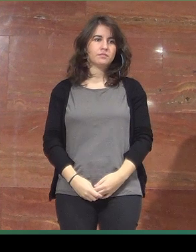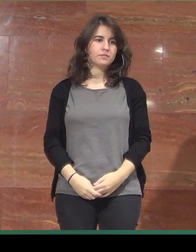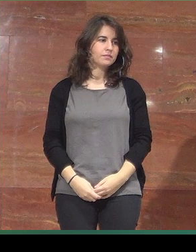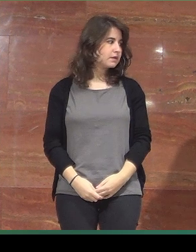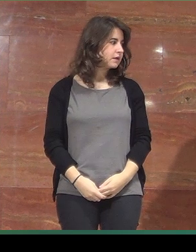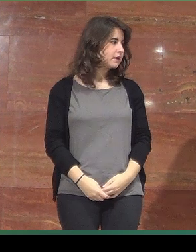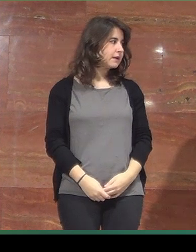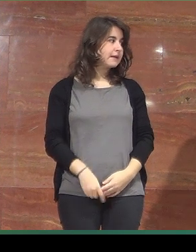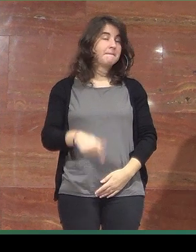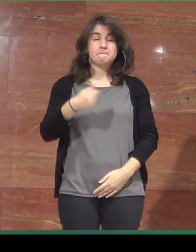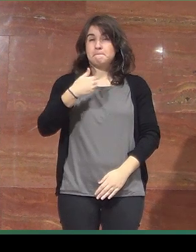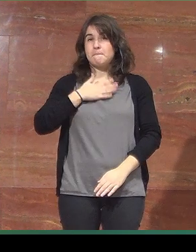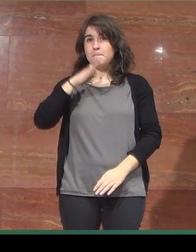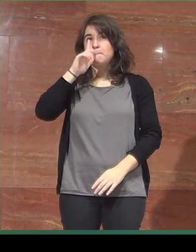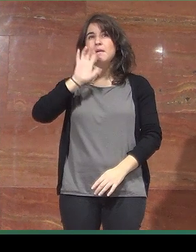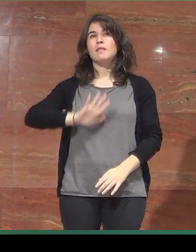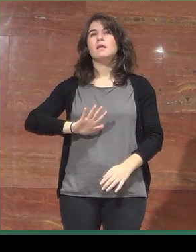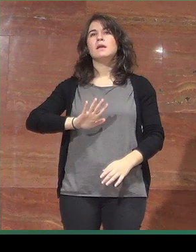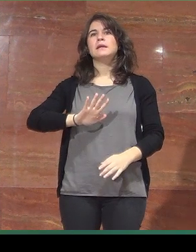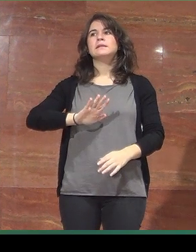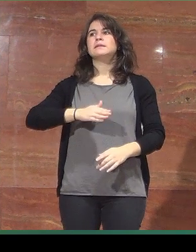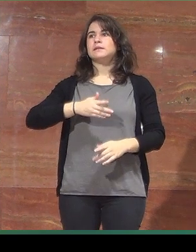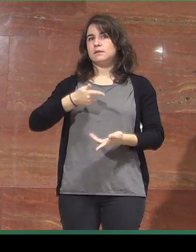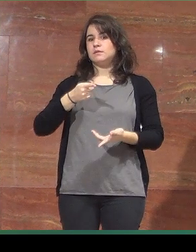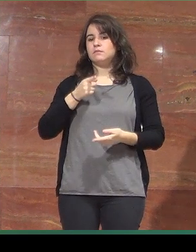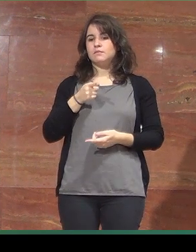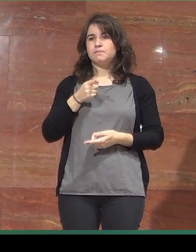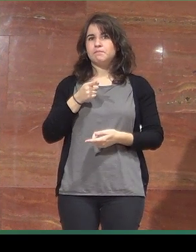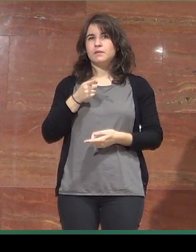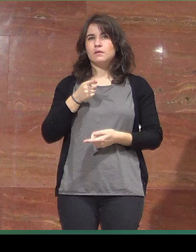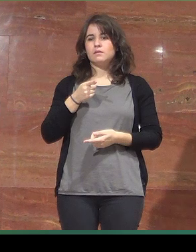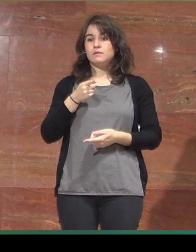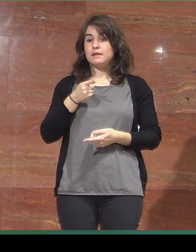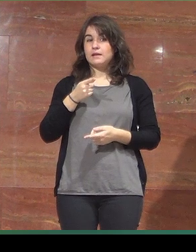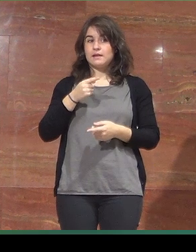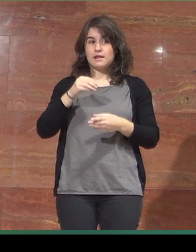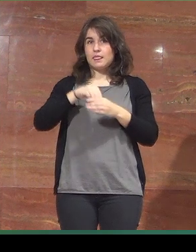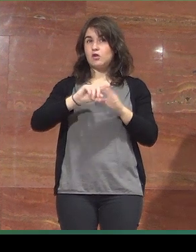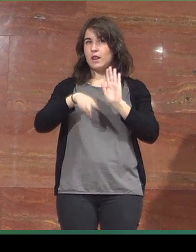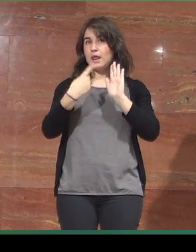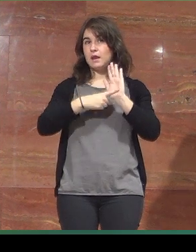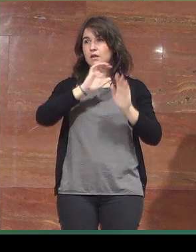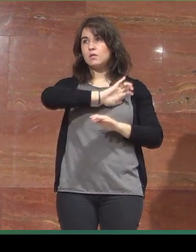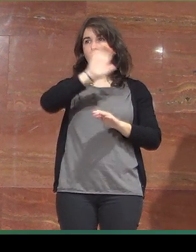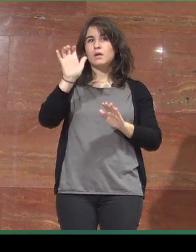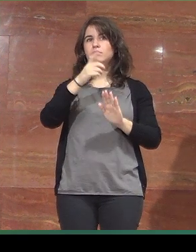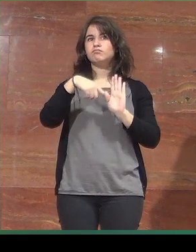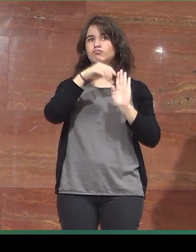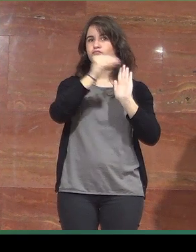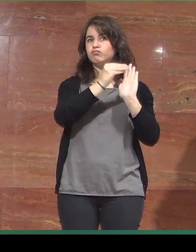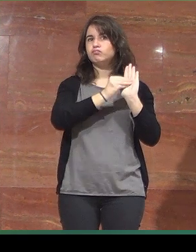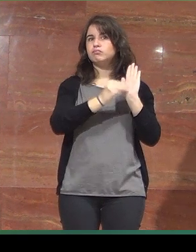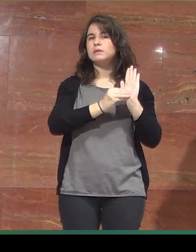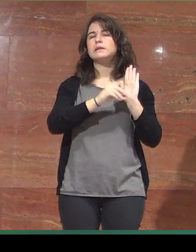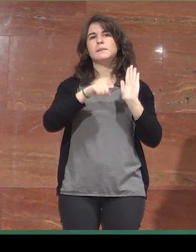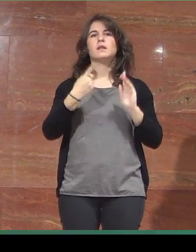seems to me, although it's important that this is part of the law we have in Europe, we also need clear practical guidance so that it's